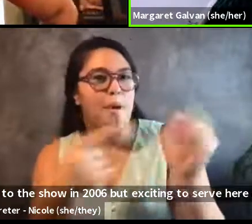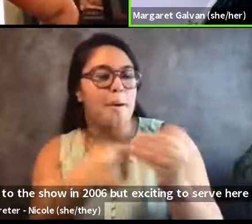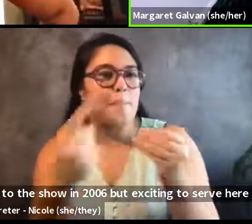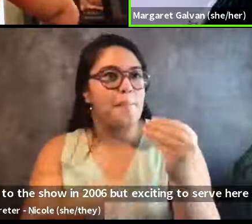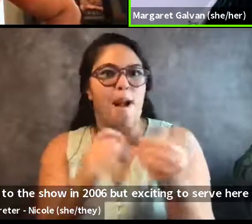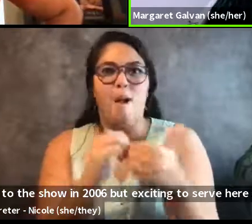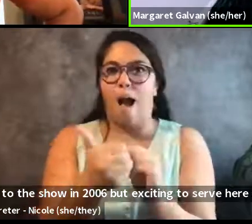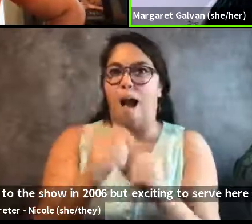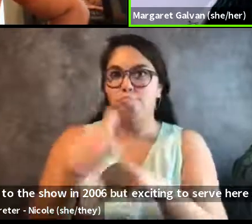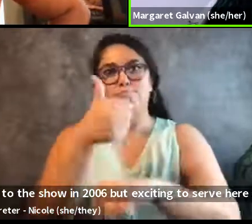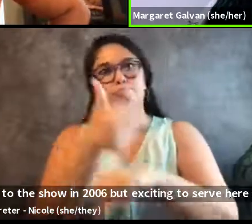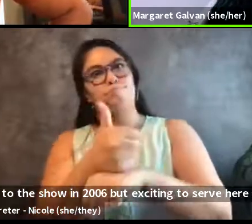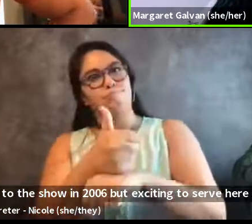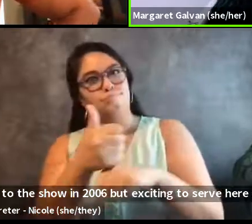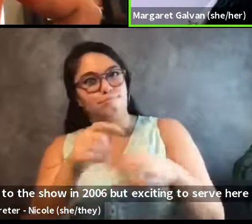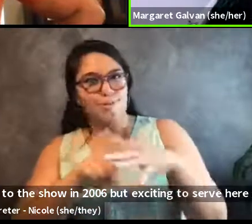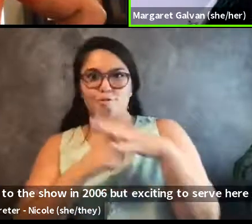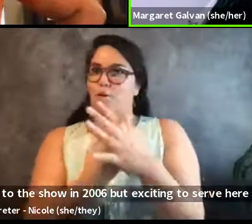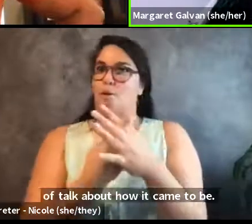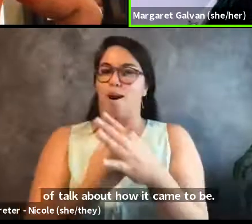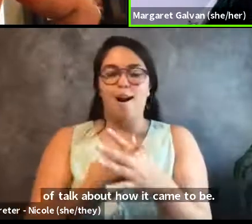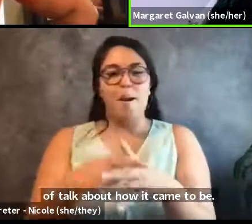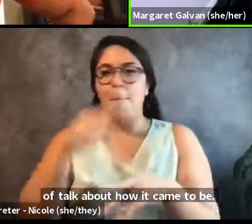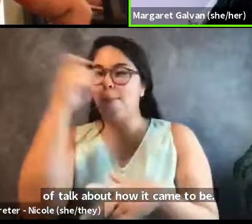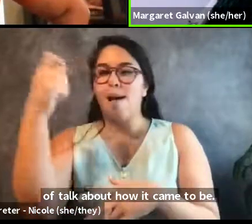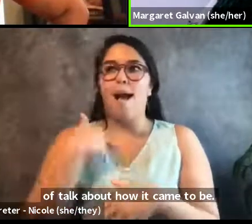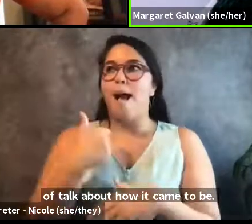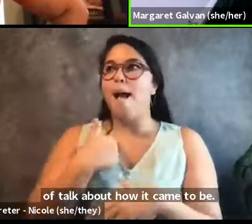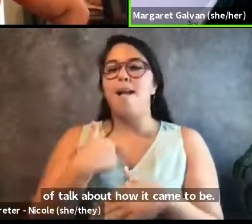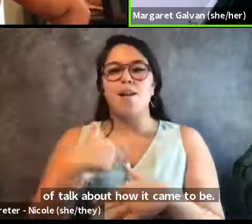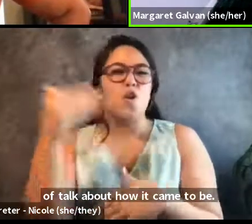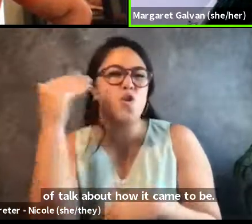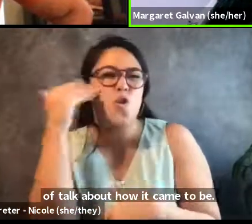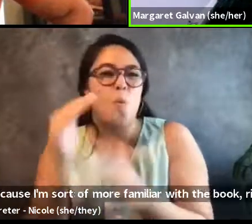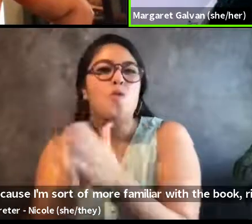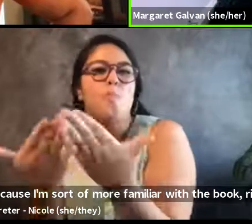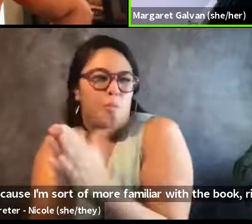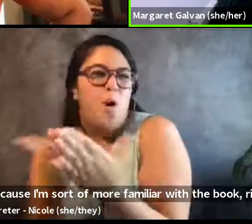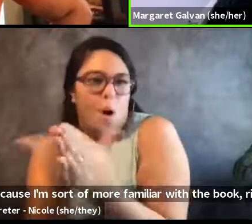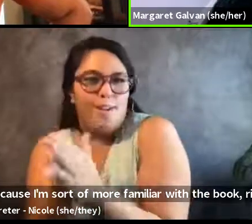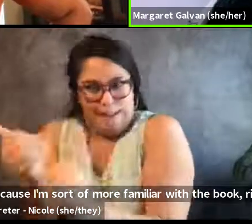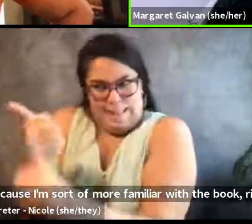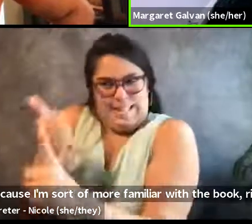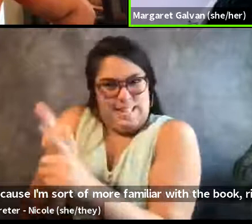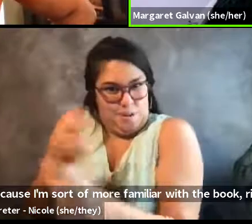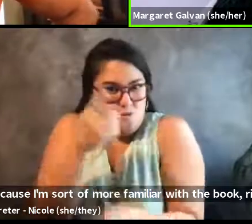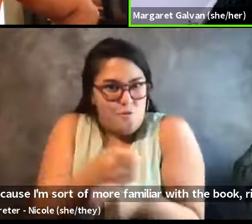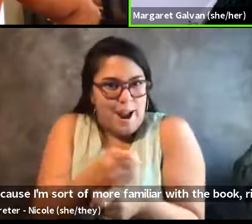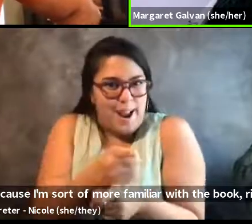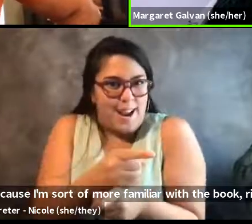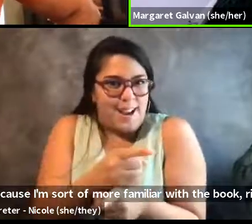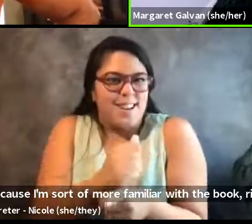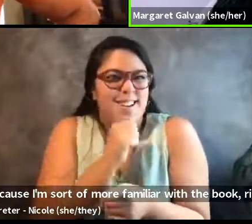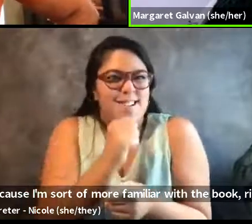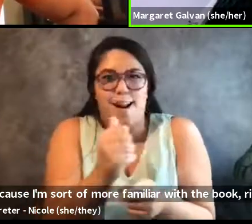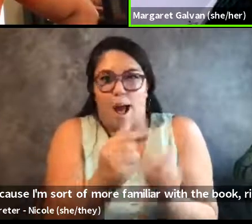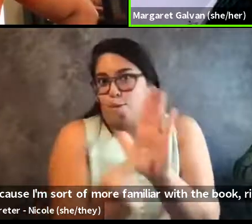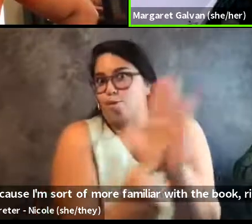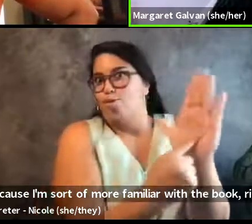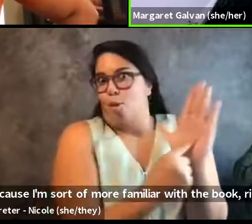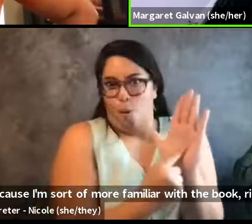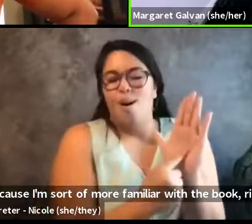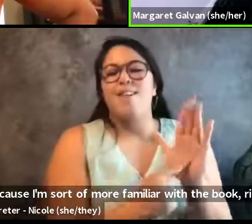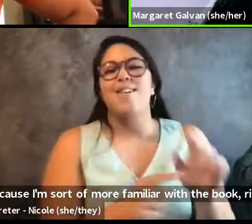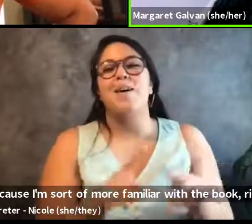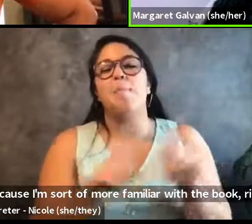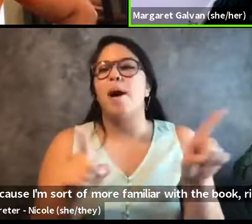it came to be because I'm sort of more familiar with the book. Right. And interested to hear also,